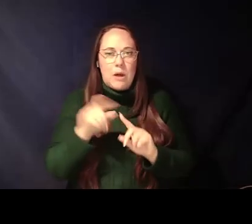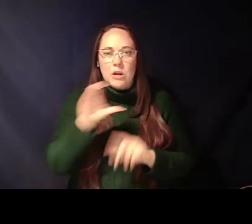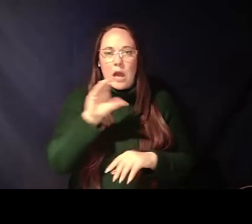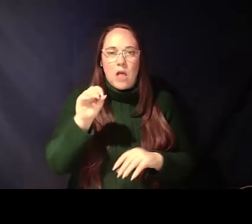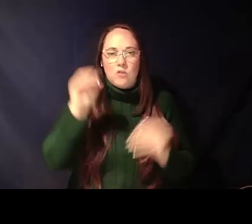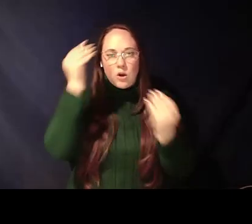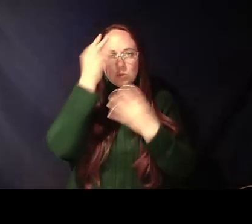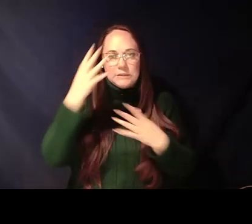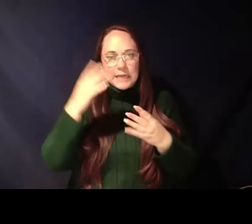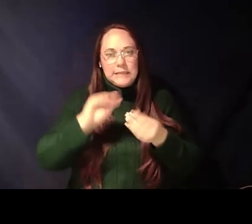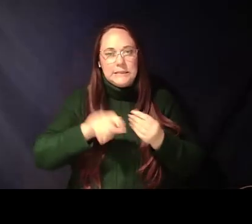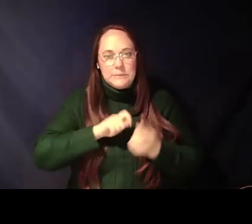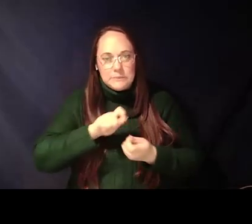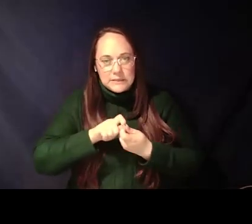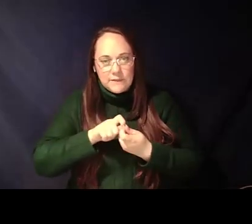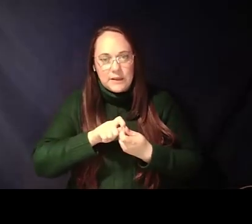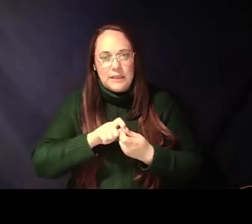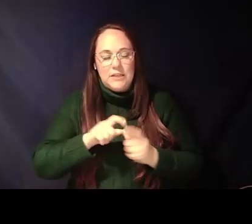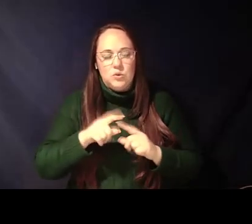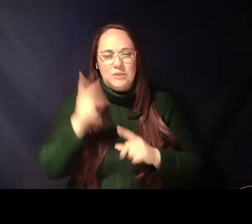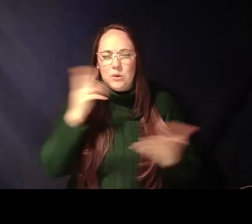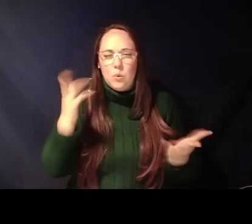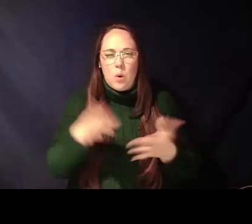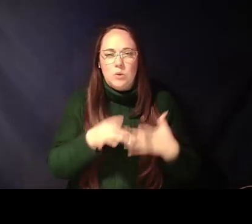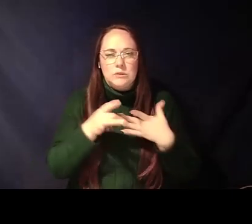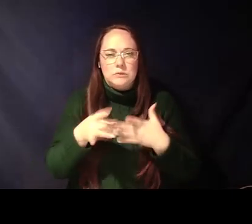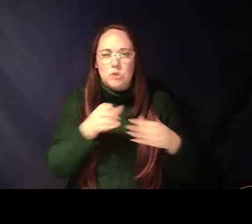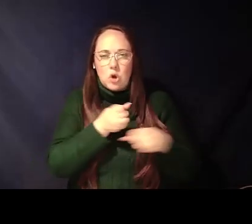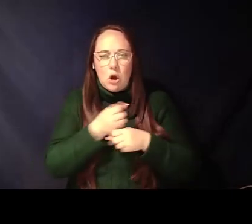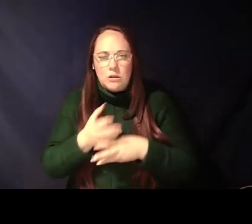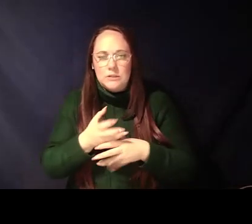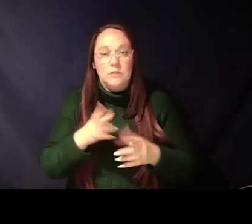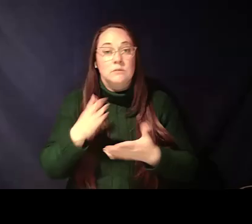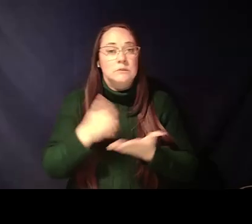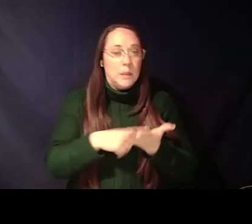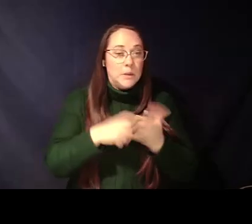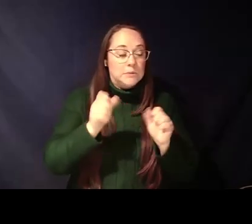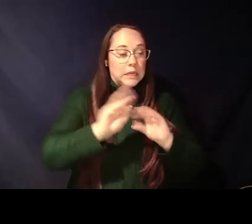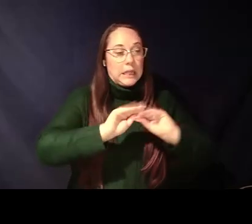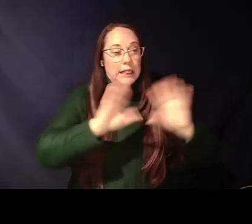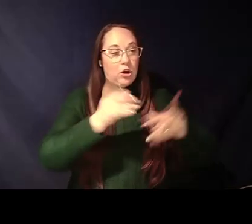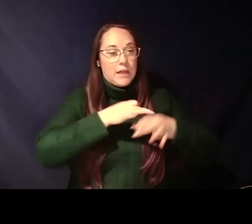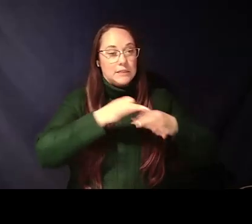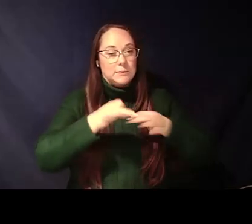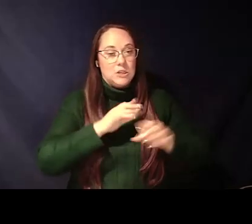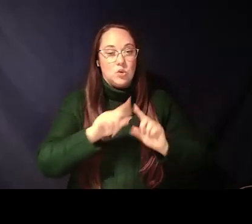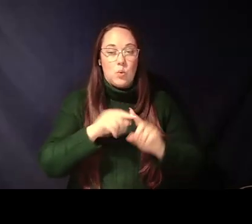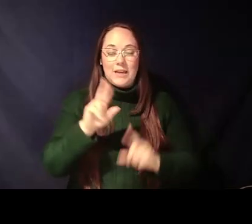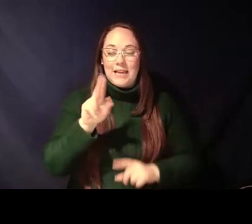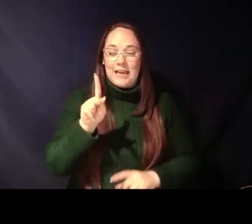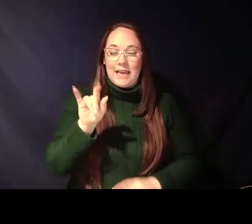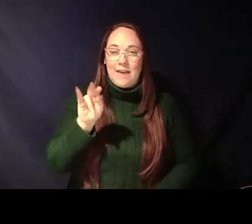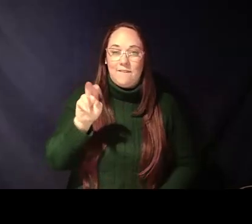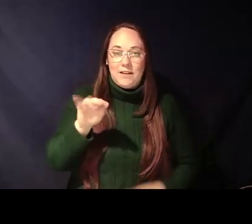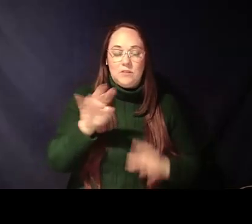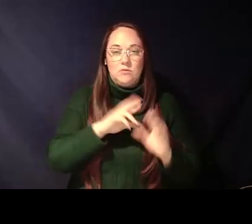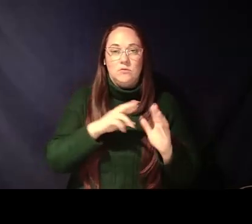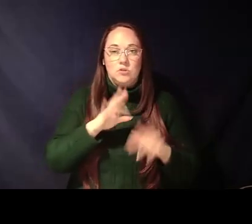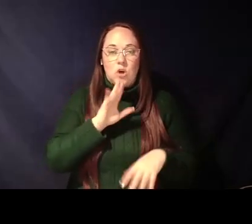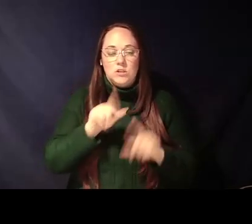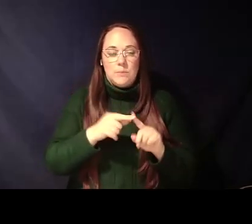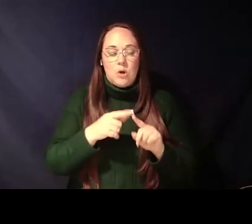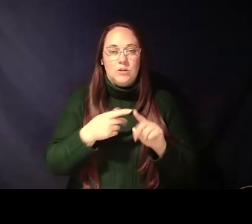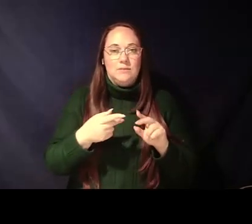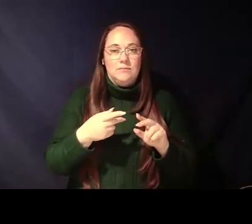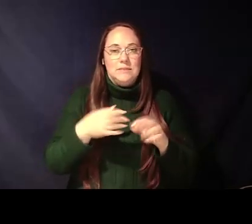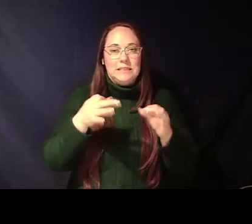specifically to try to understand what was driving that. Sometimes there were clear explanations. For example, when Kevin referenced the decision to increase direct